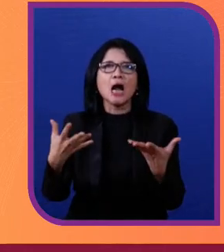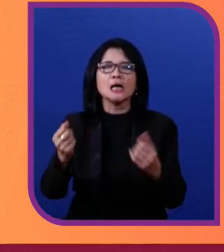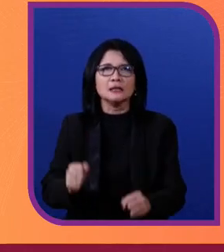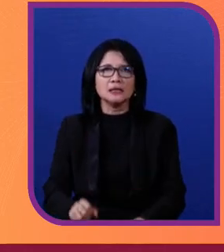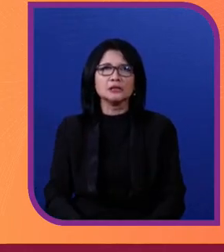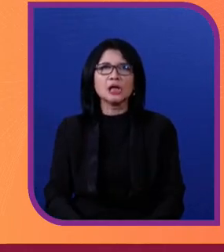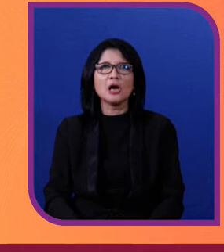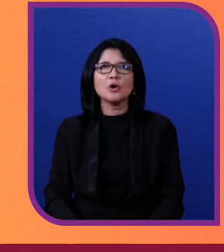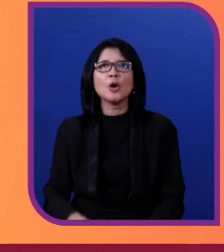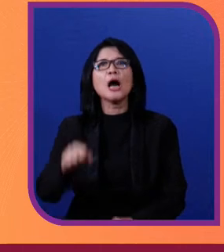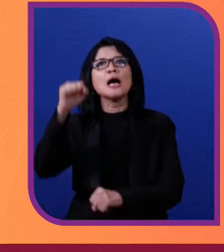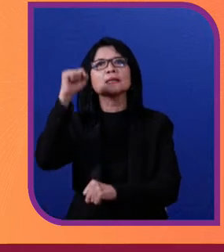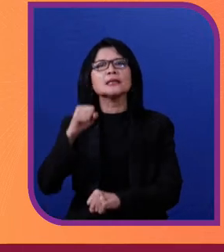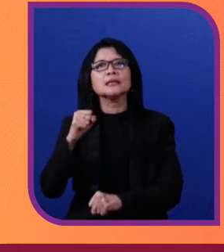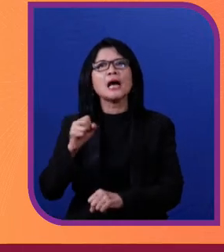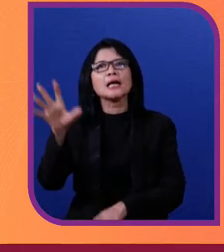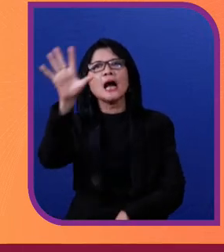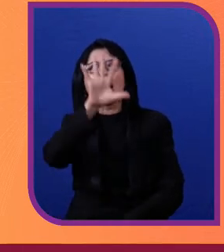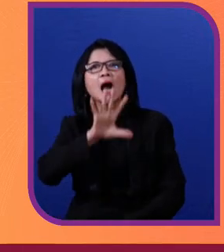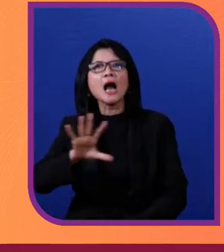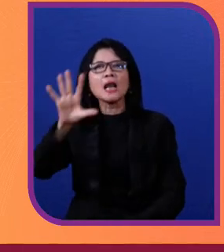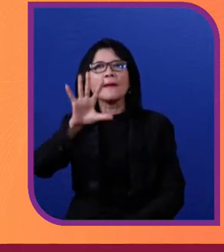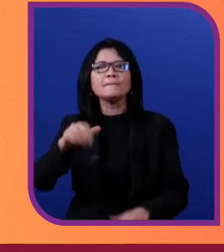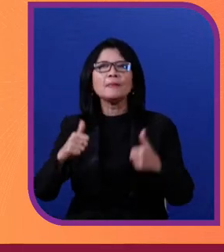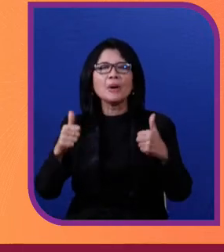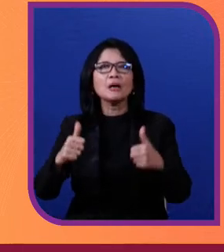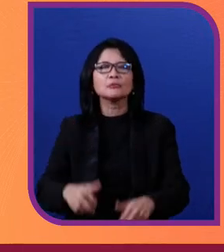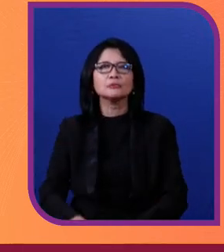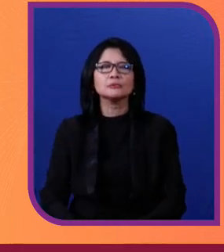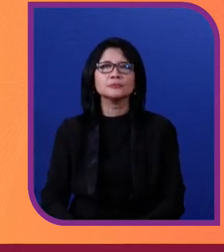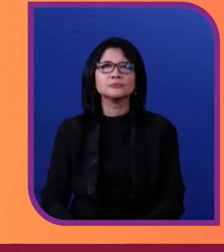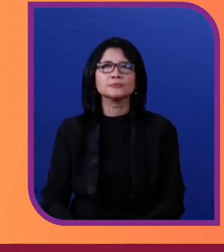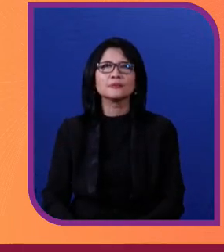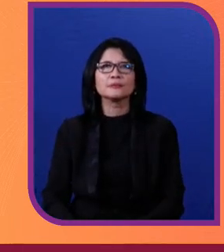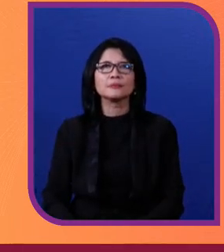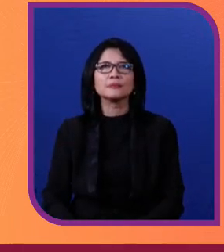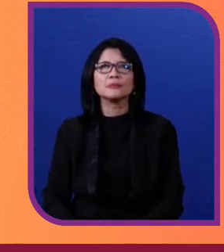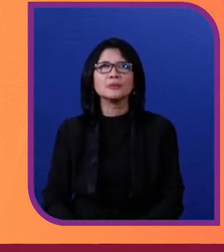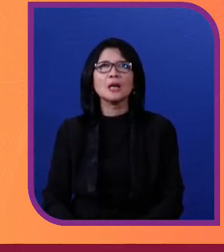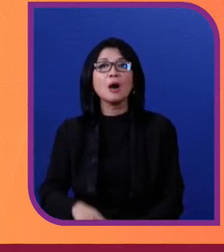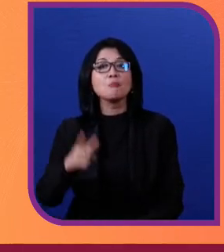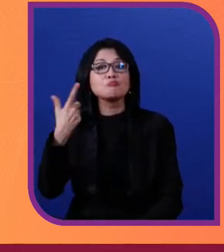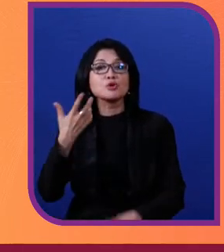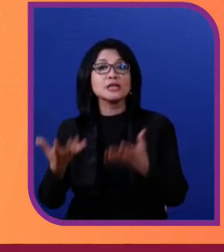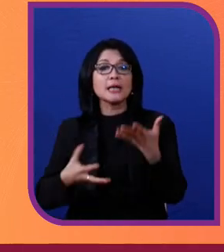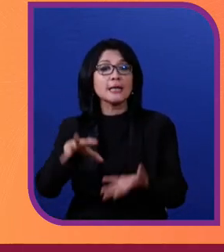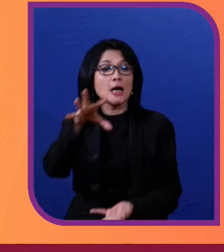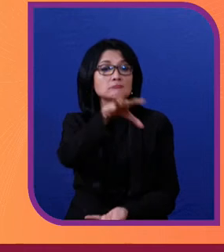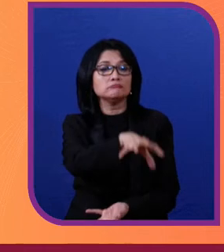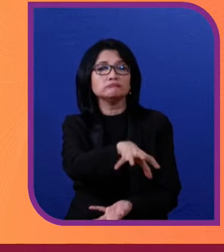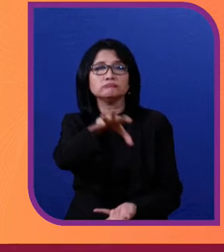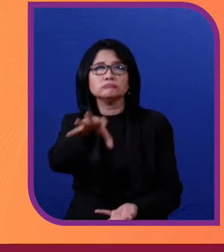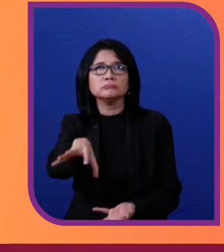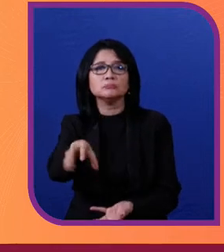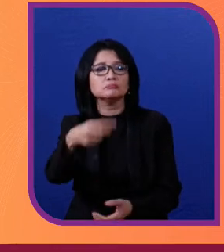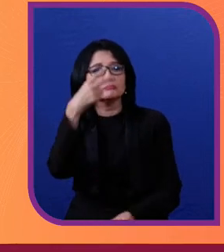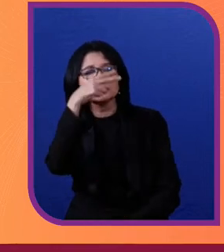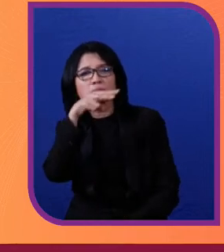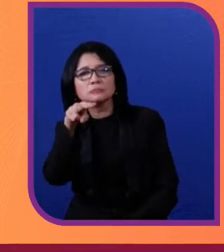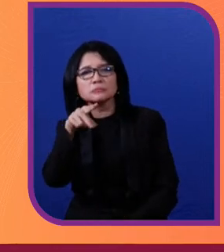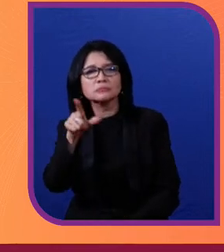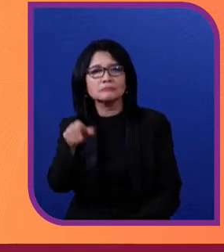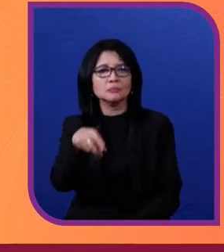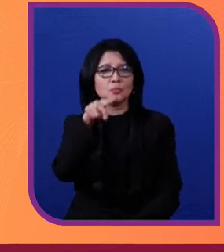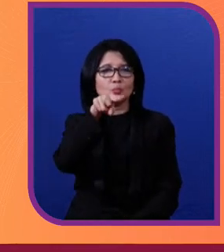developers in the reason for example in the minute rizone Husein multipol Topgear eh investors